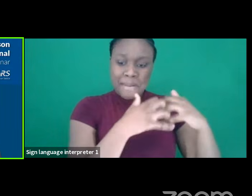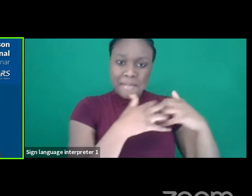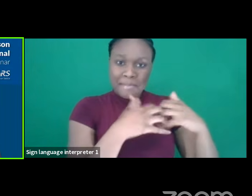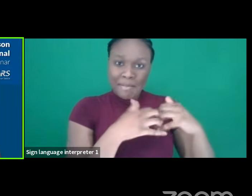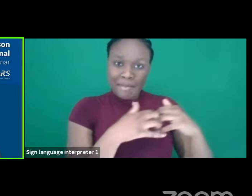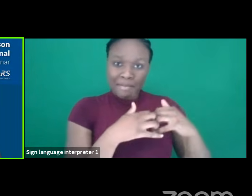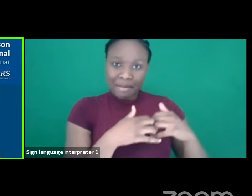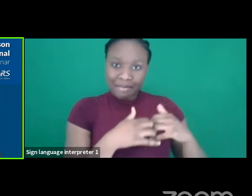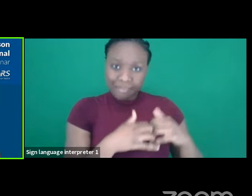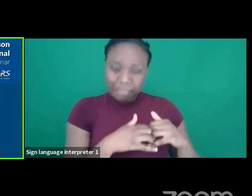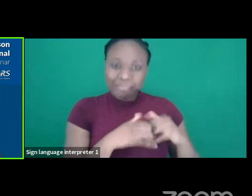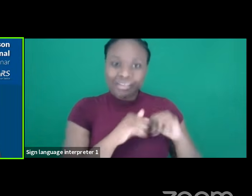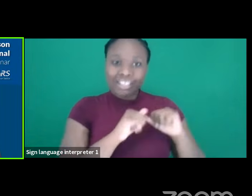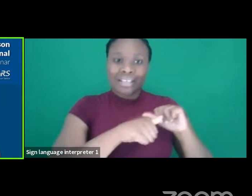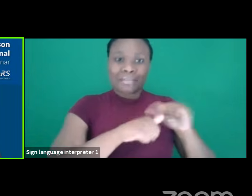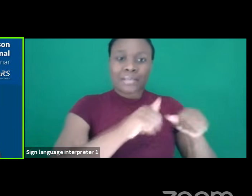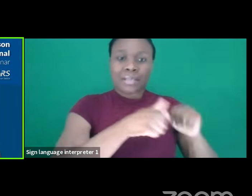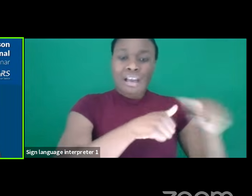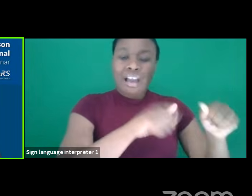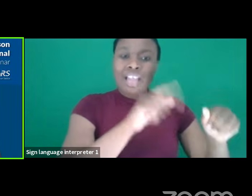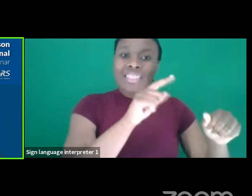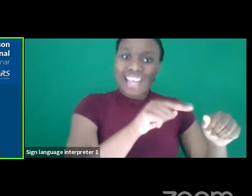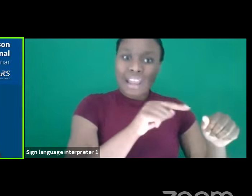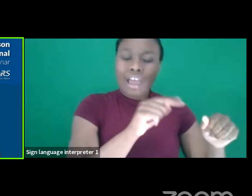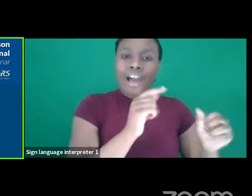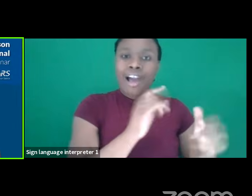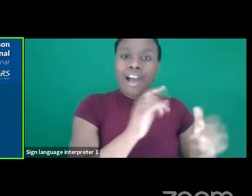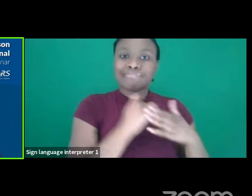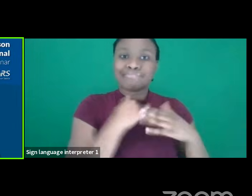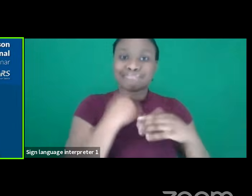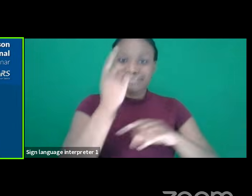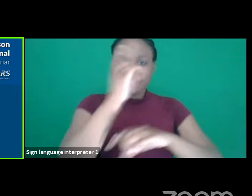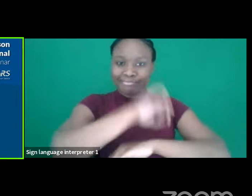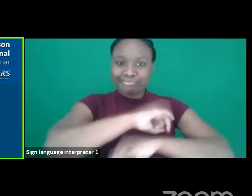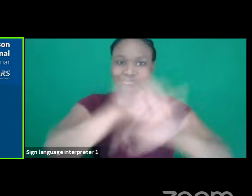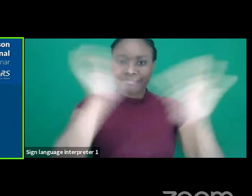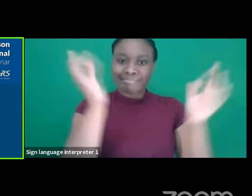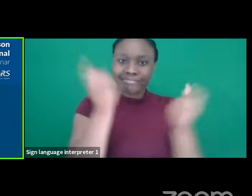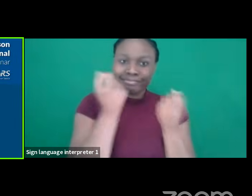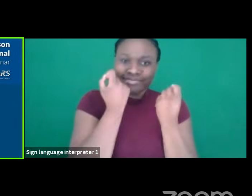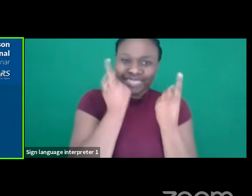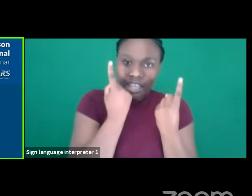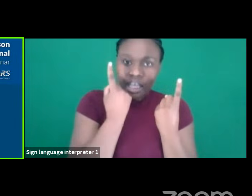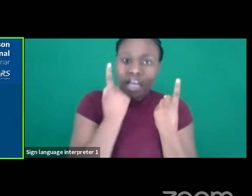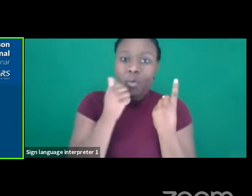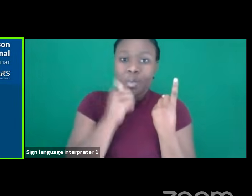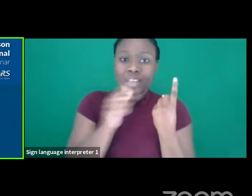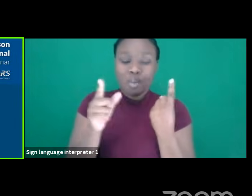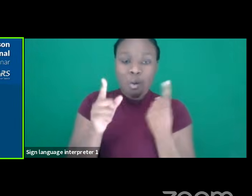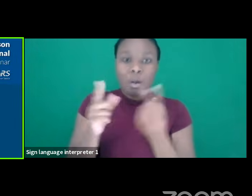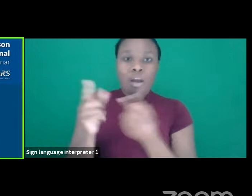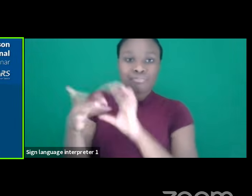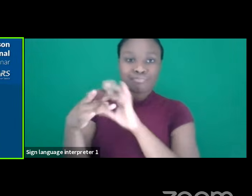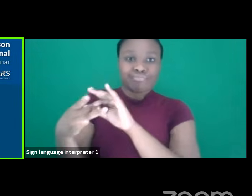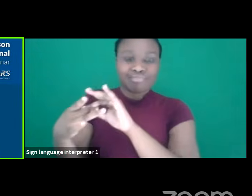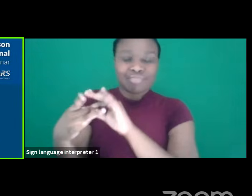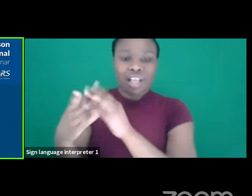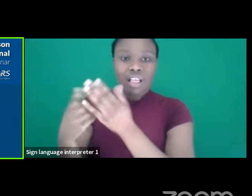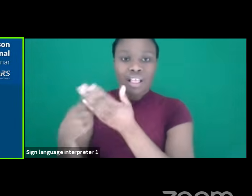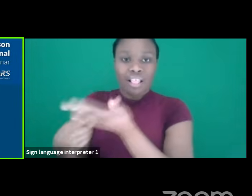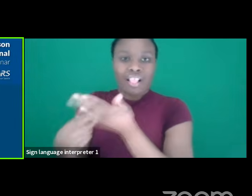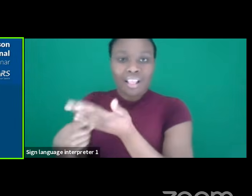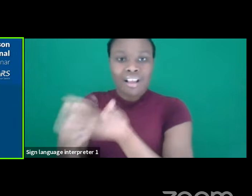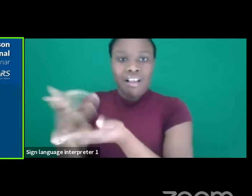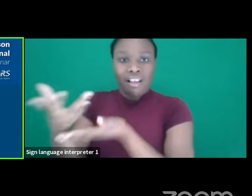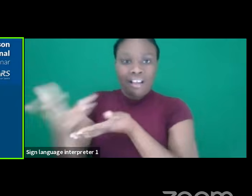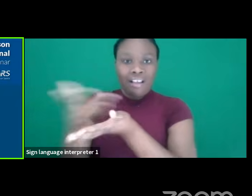easier, your interaction with us is made easier, and the platforms that we use to